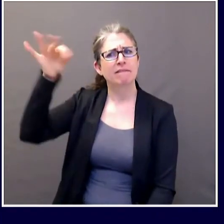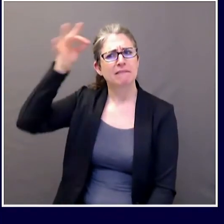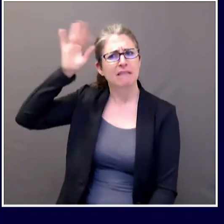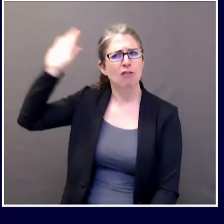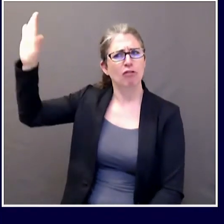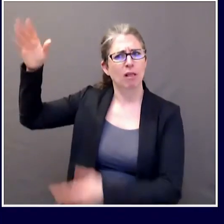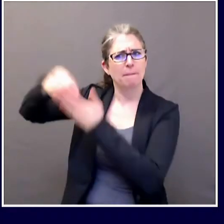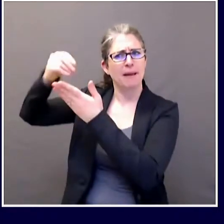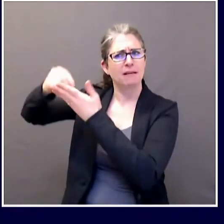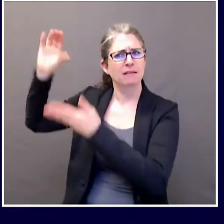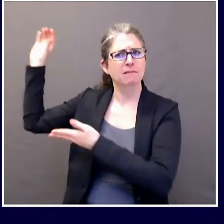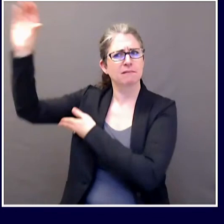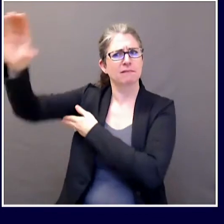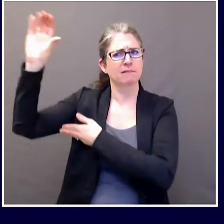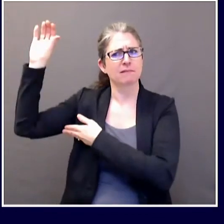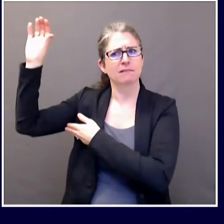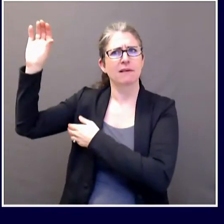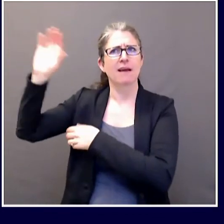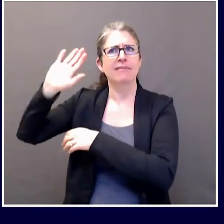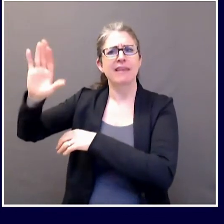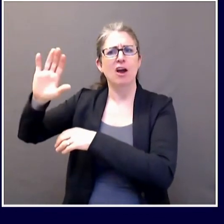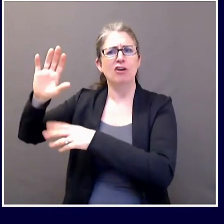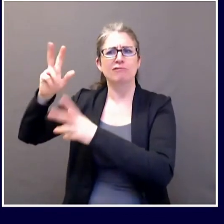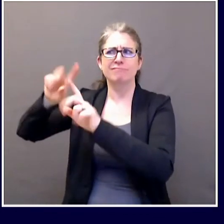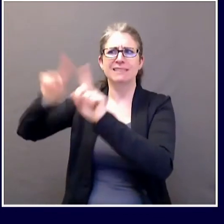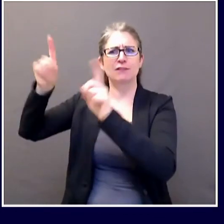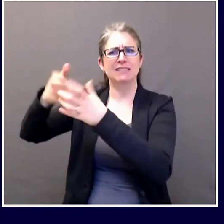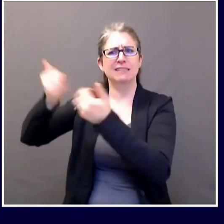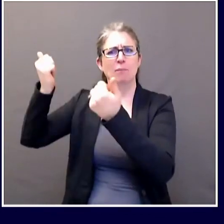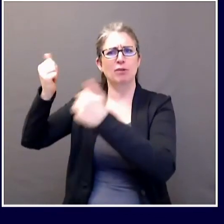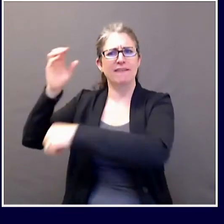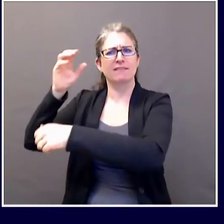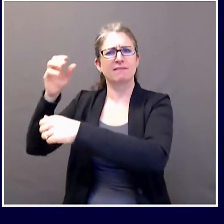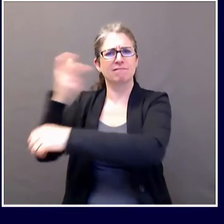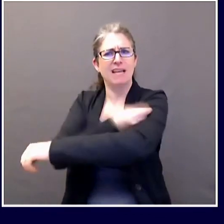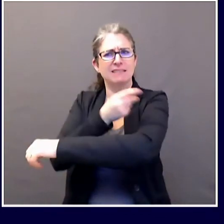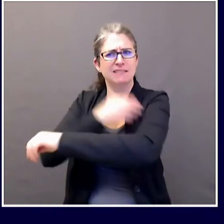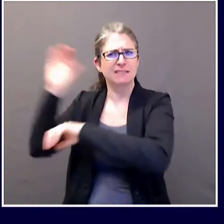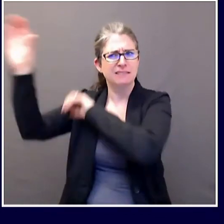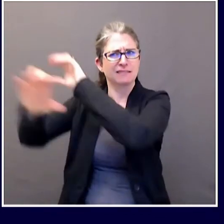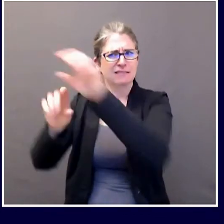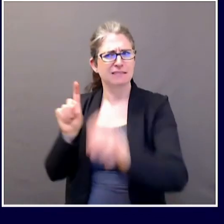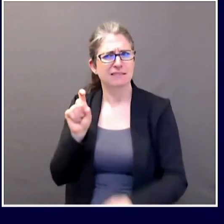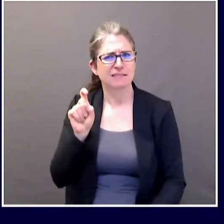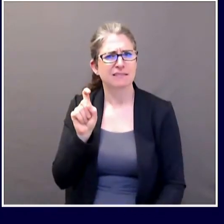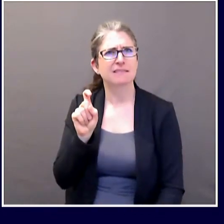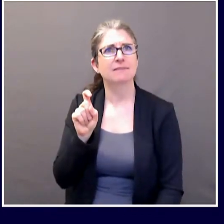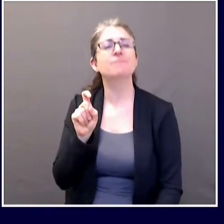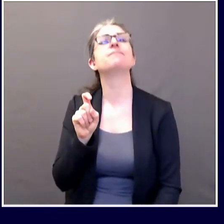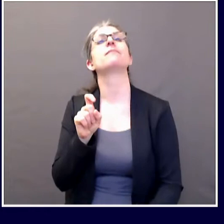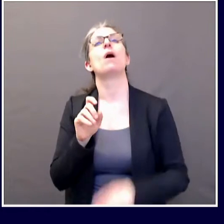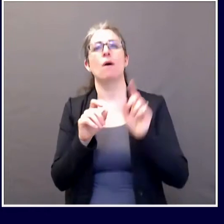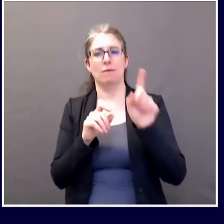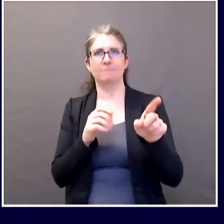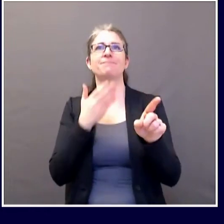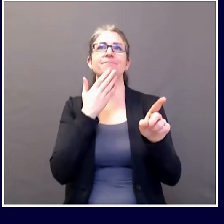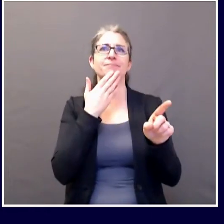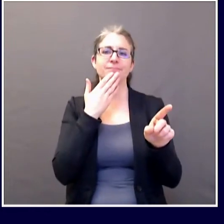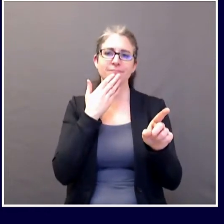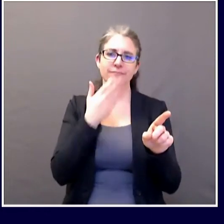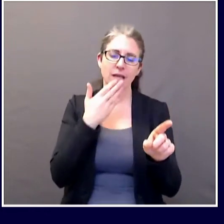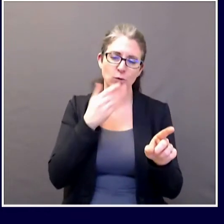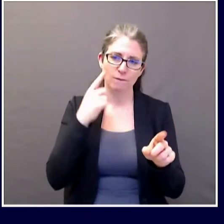The supply of vaccine that is being utilized by Walmart as well, and now starting